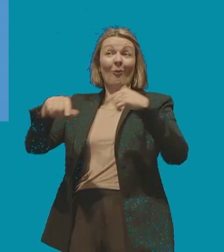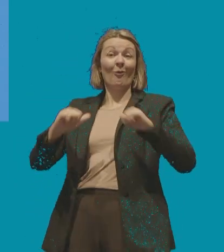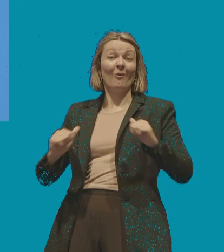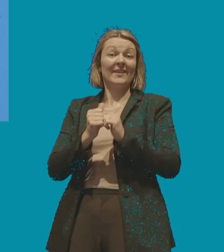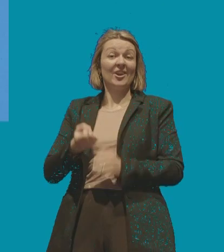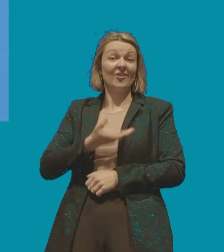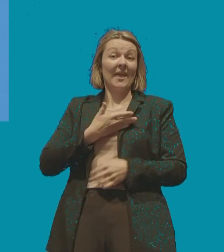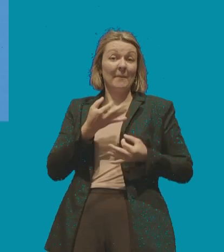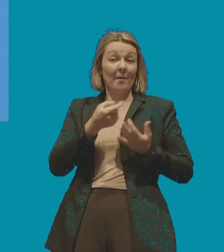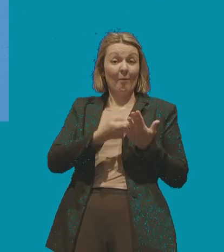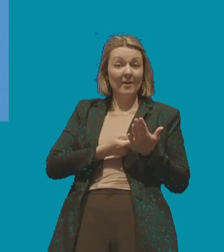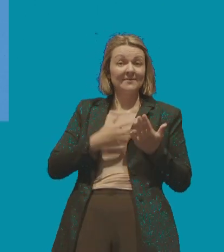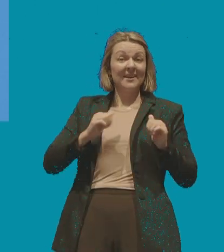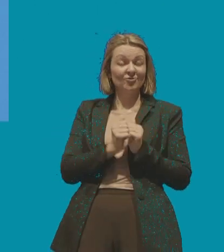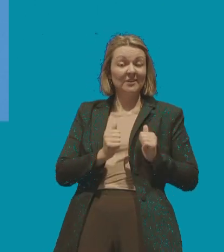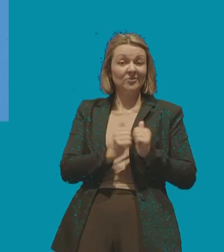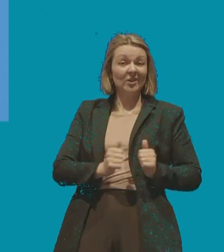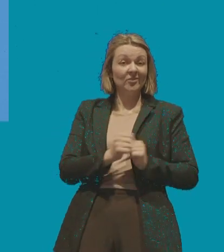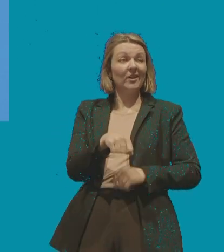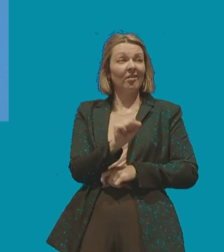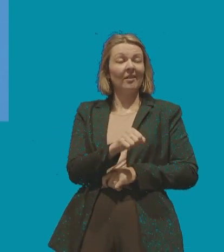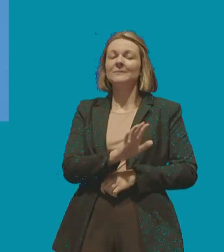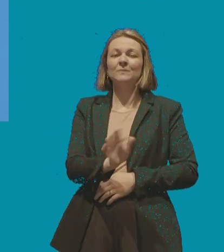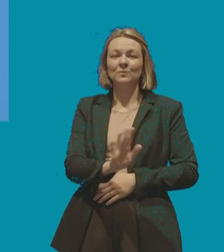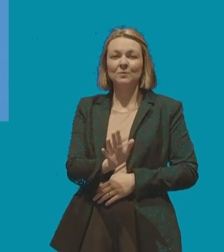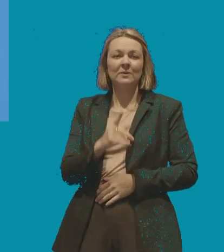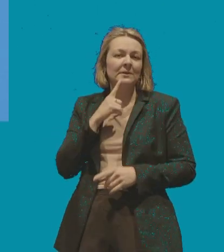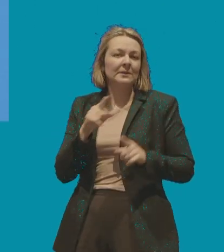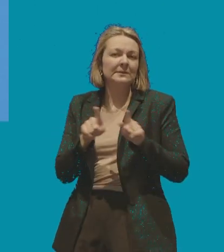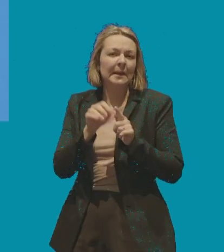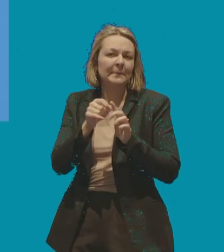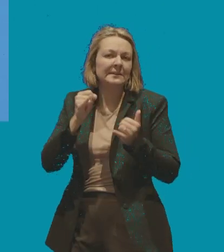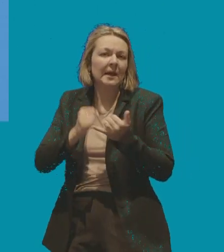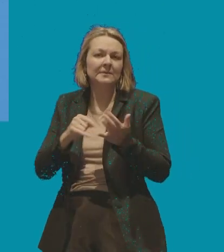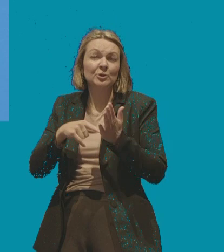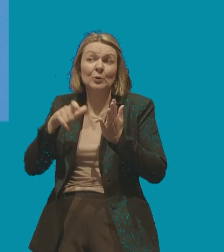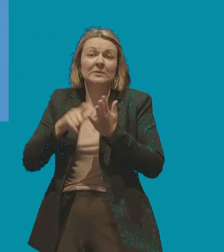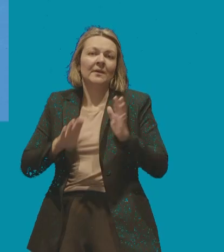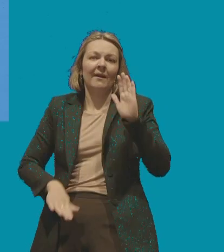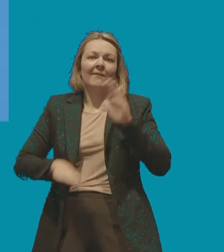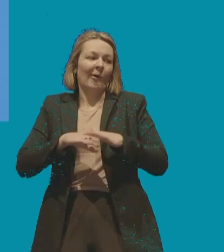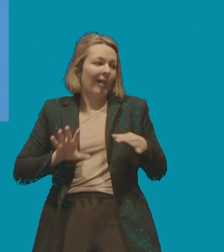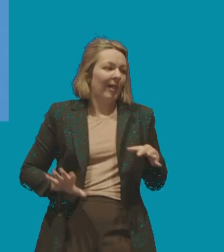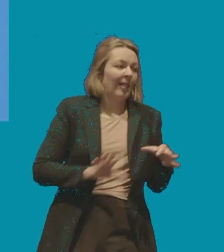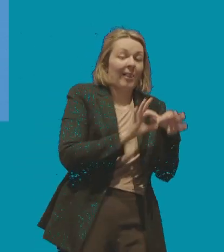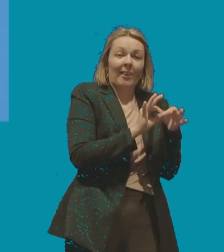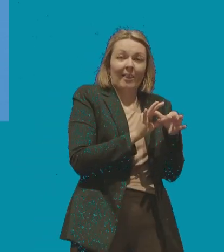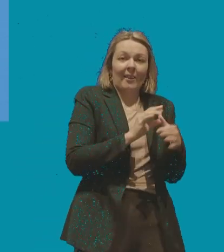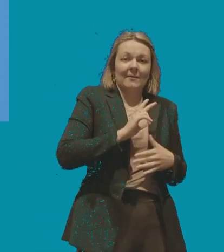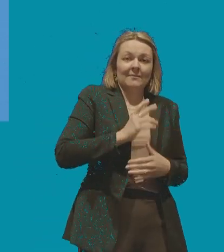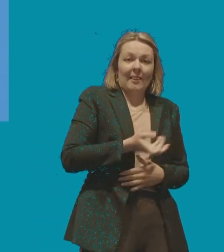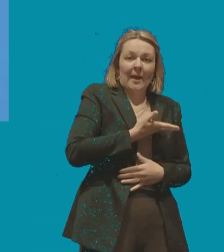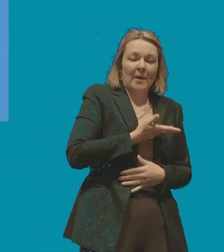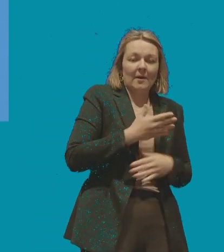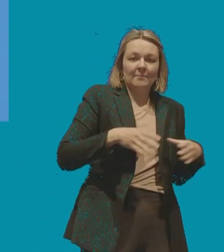every policy and every issue. And the PCS, just like the TUC, is not affiliated to Labour or indeed any political party.